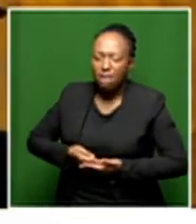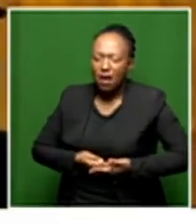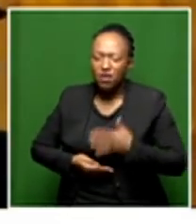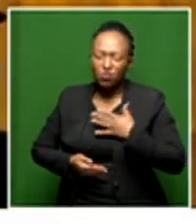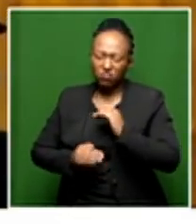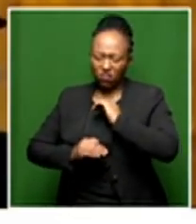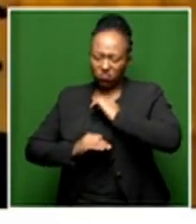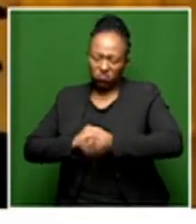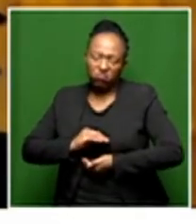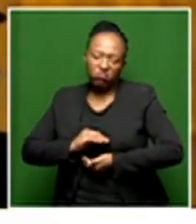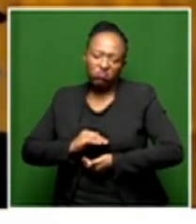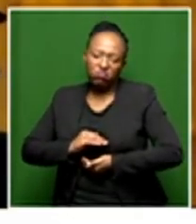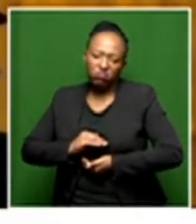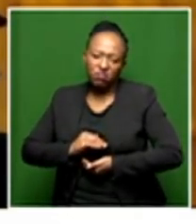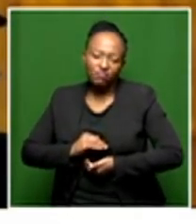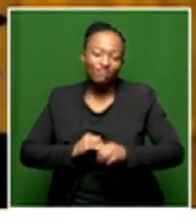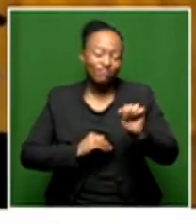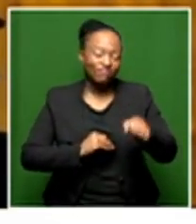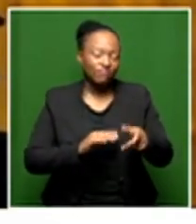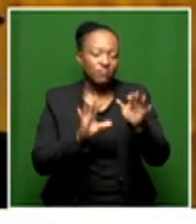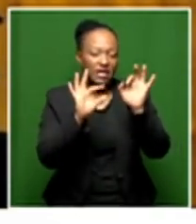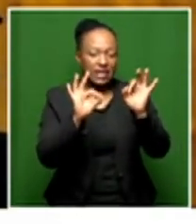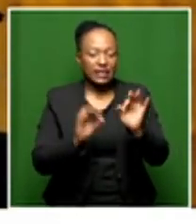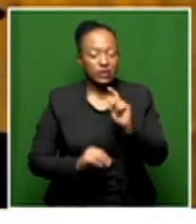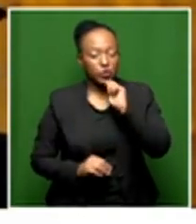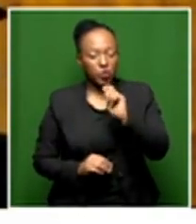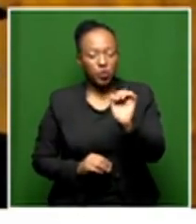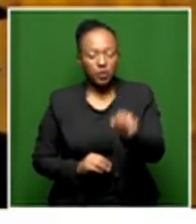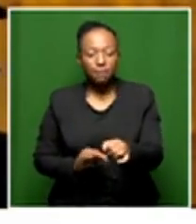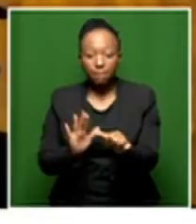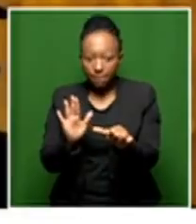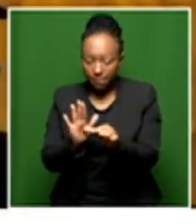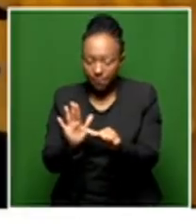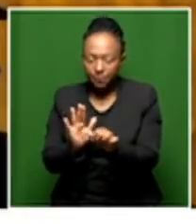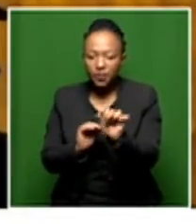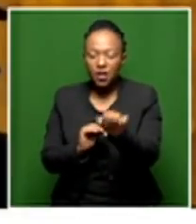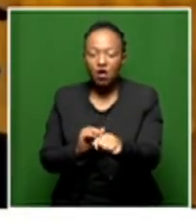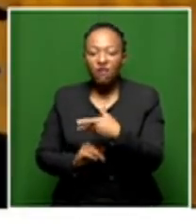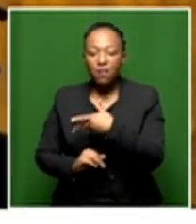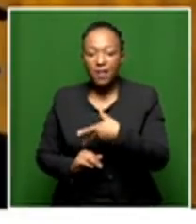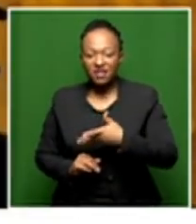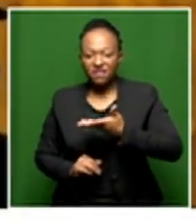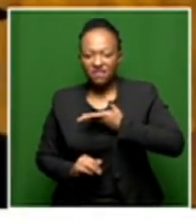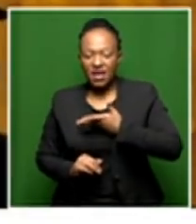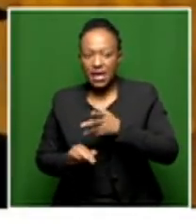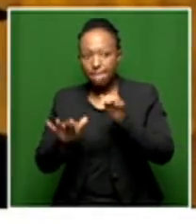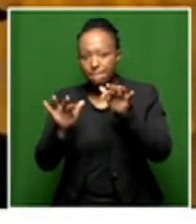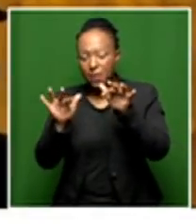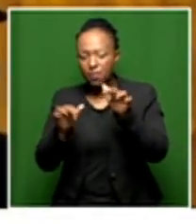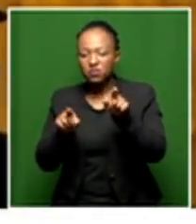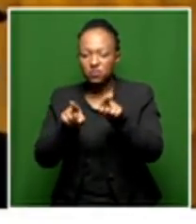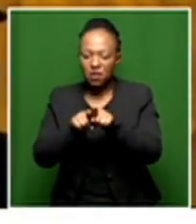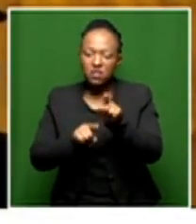them at any cost. Exactly. So, but it is important. Yeah. It is important for parents and people to know